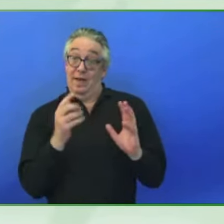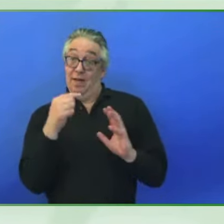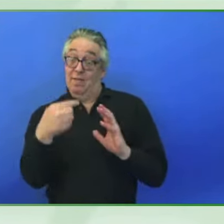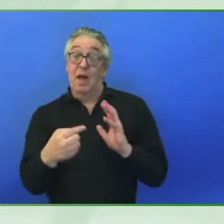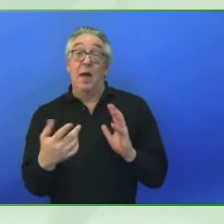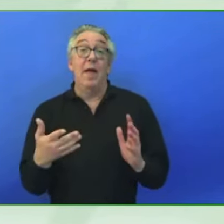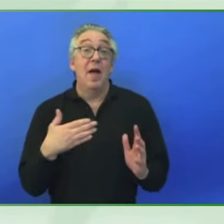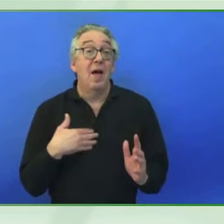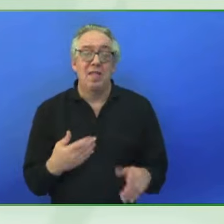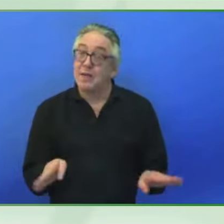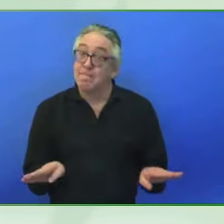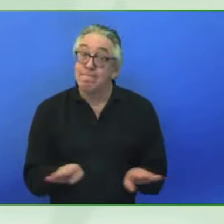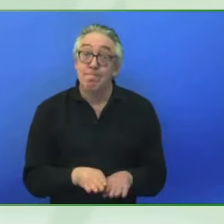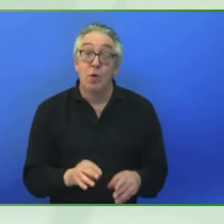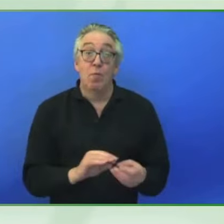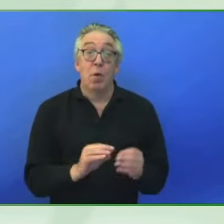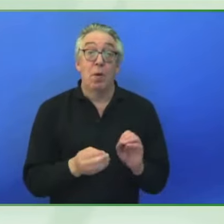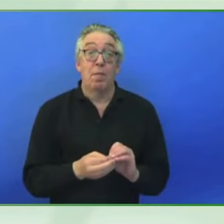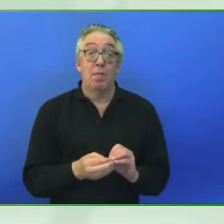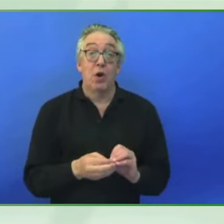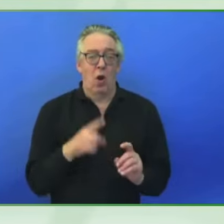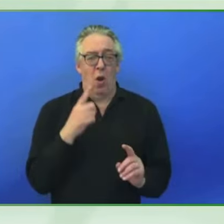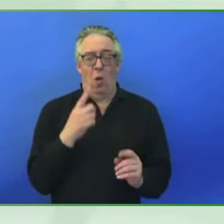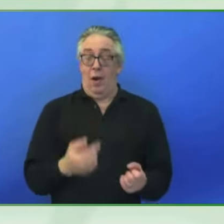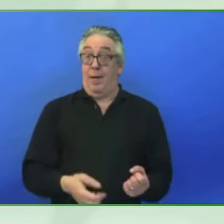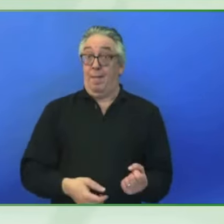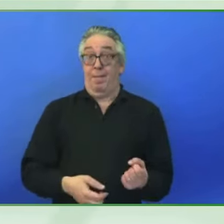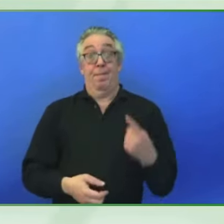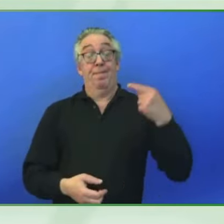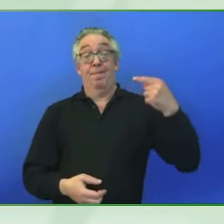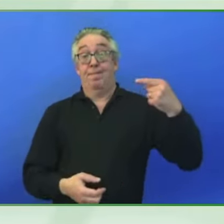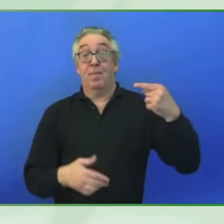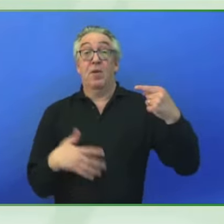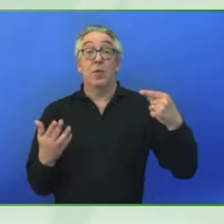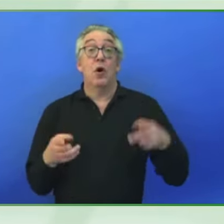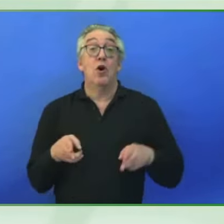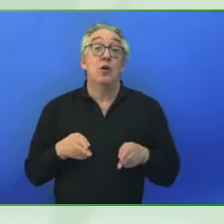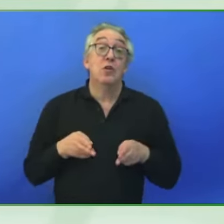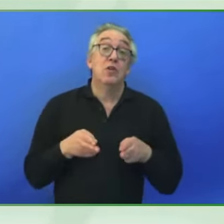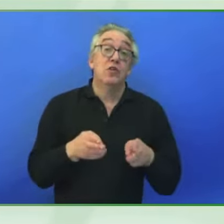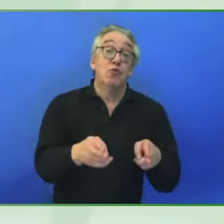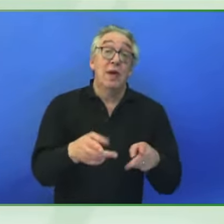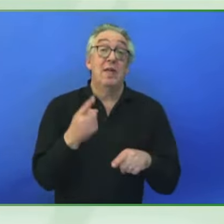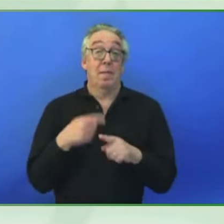the accessibility of streets and sidewalks. Next slide, please.